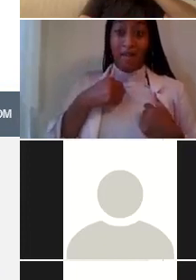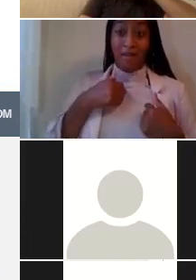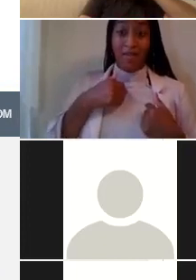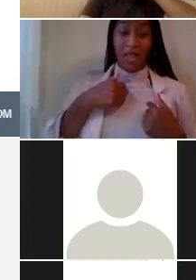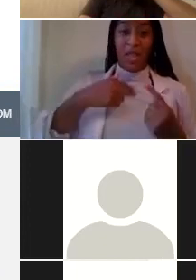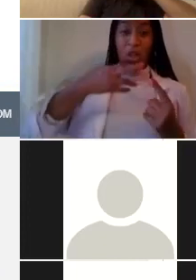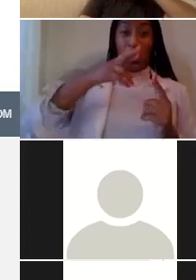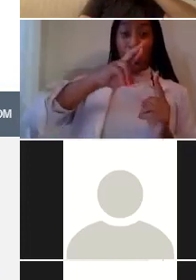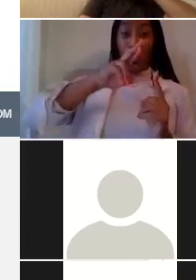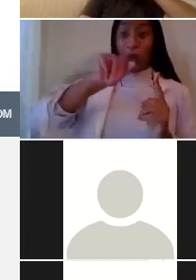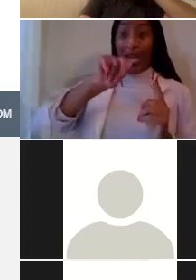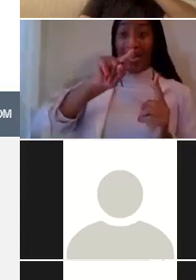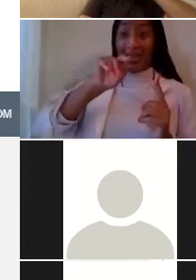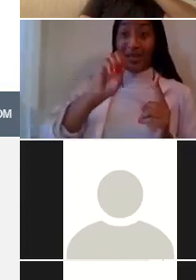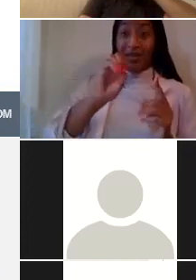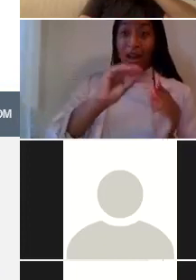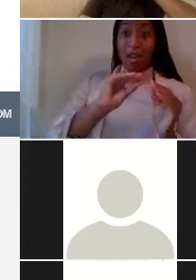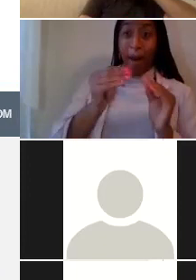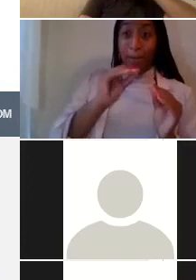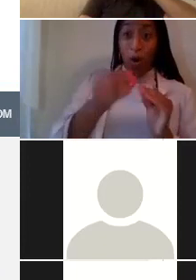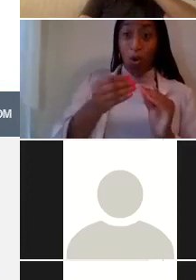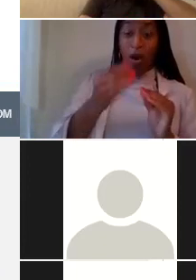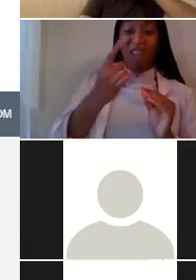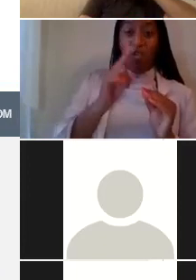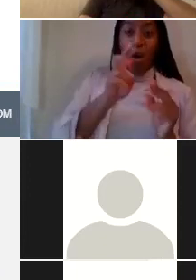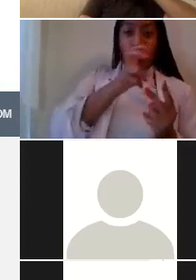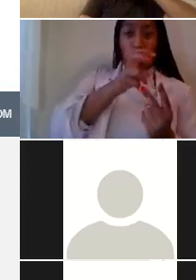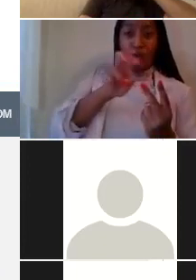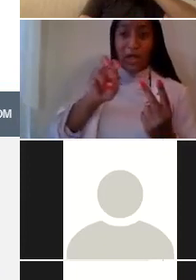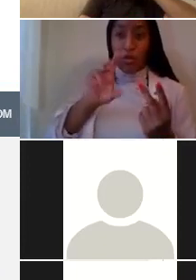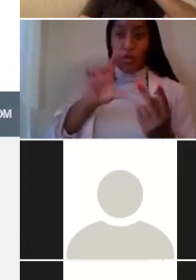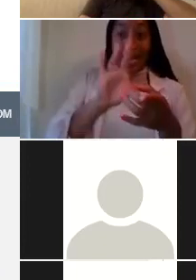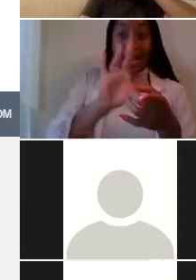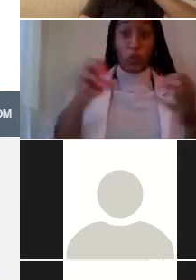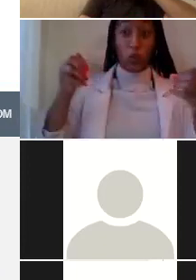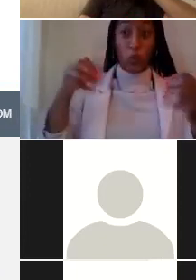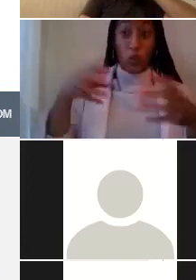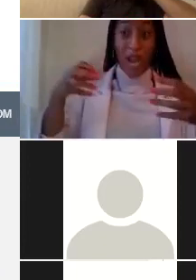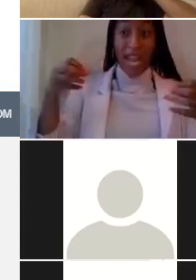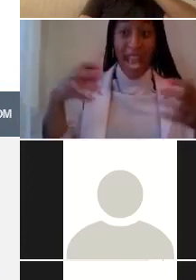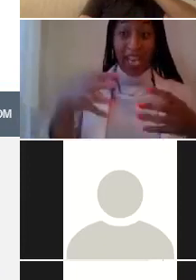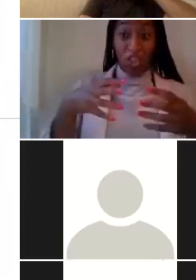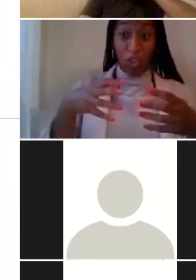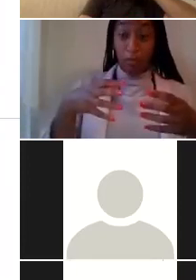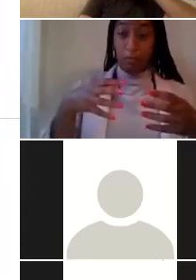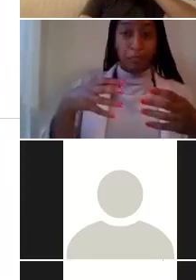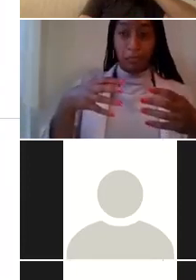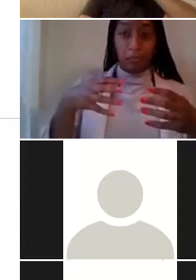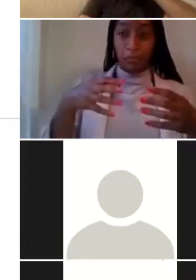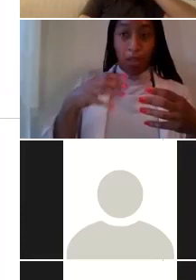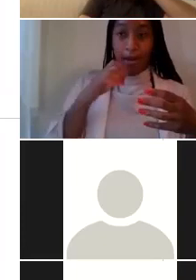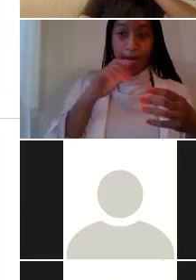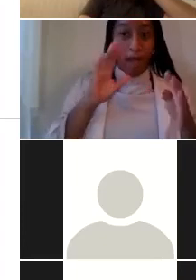radiation. Where that's a bit above what we want to do in here. So just the